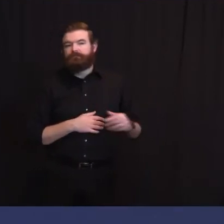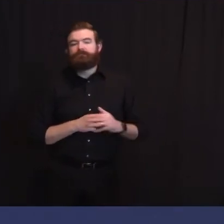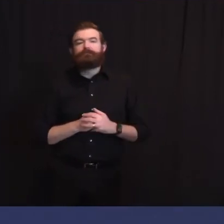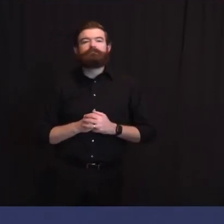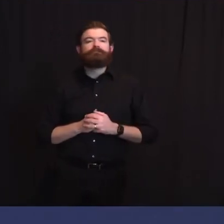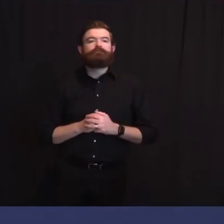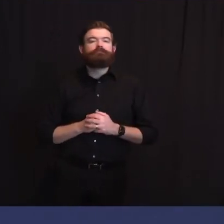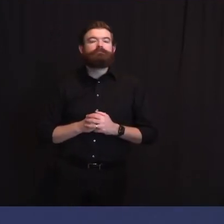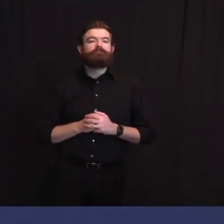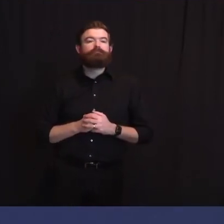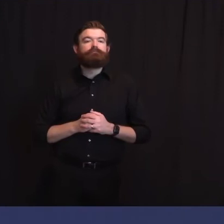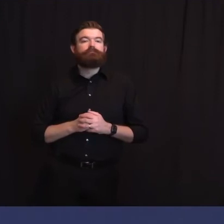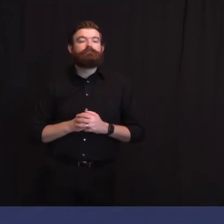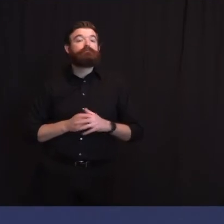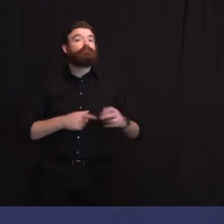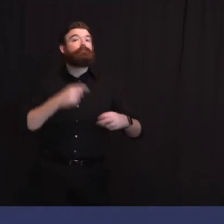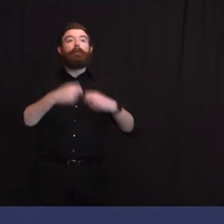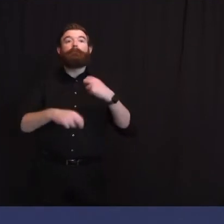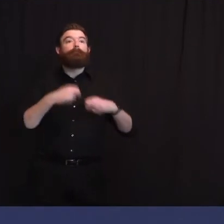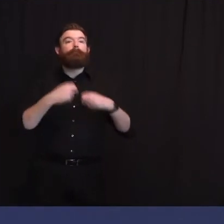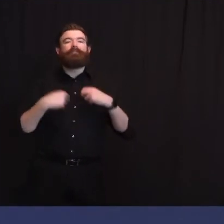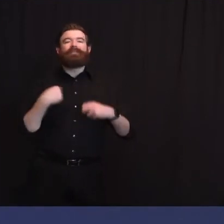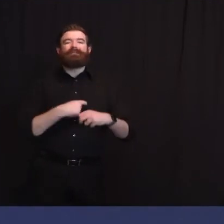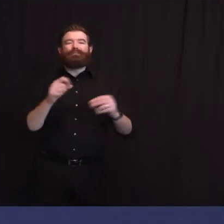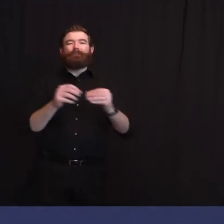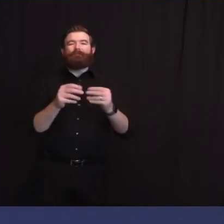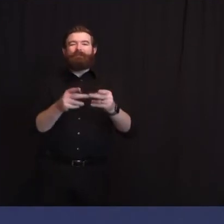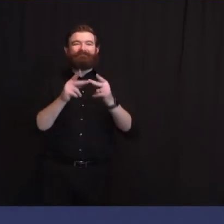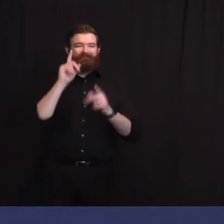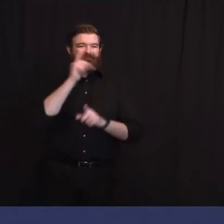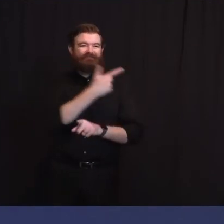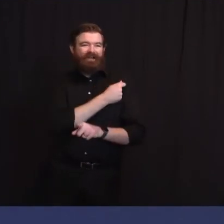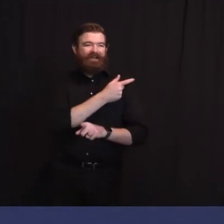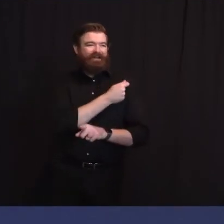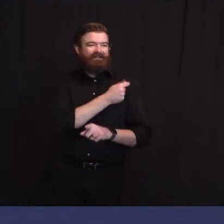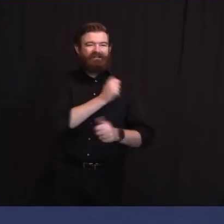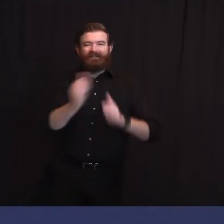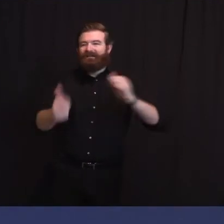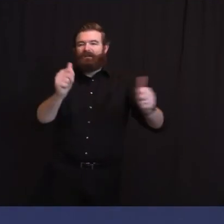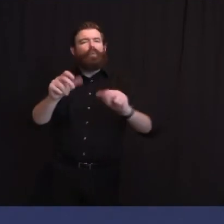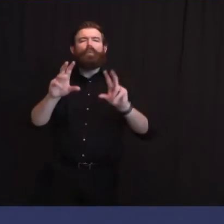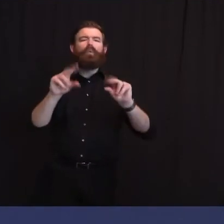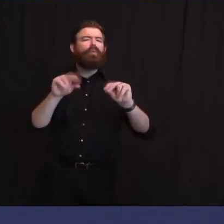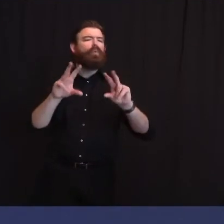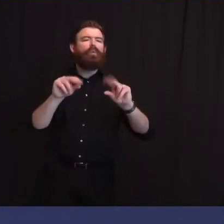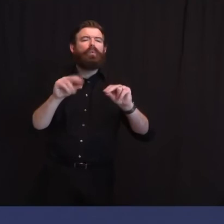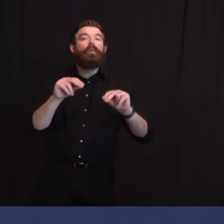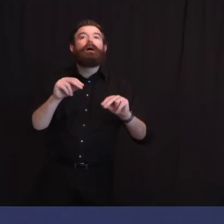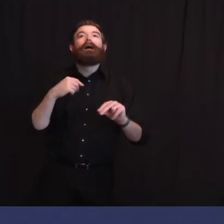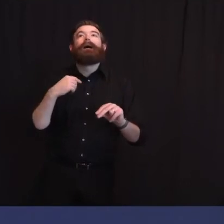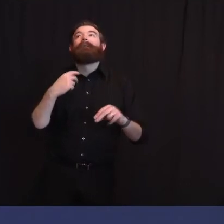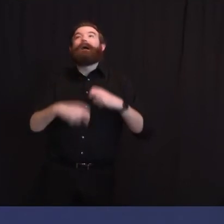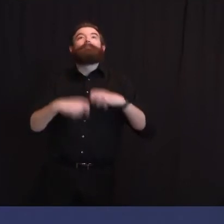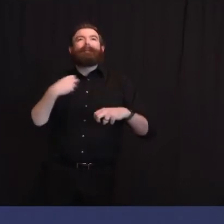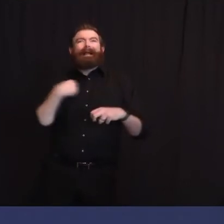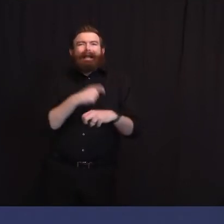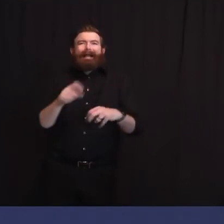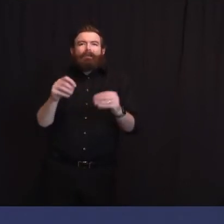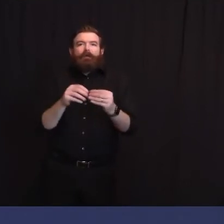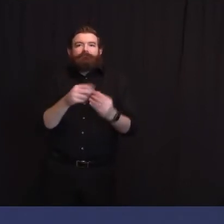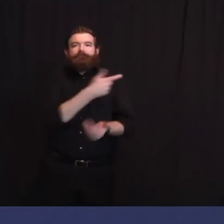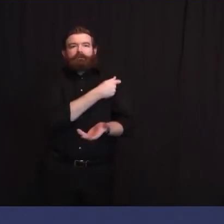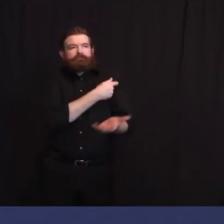distribution locations. We need more doses. So if those locations come with doses, count us all in. But